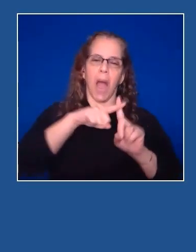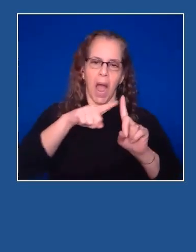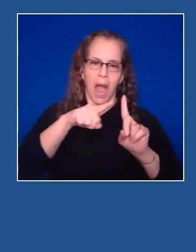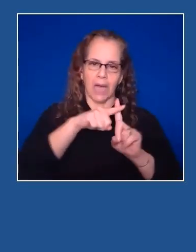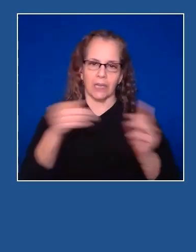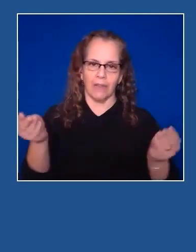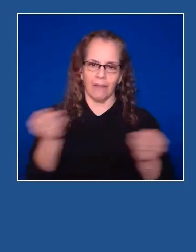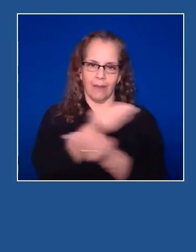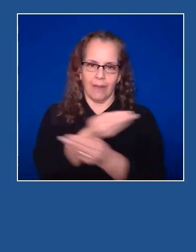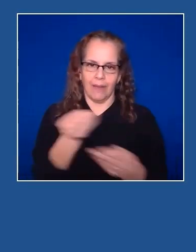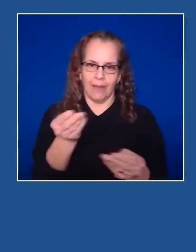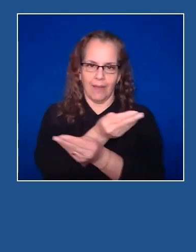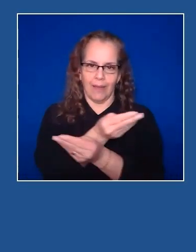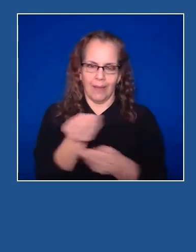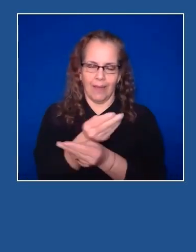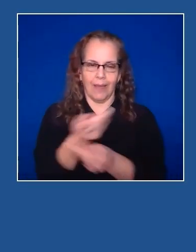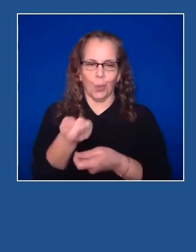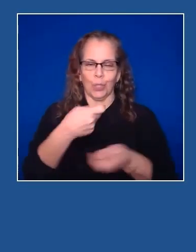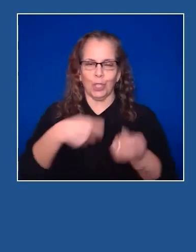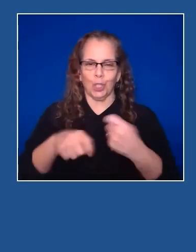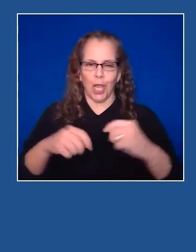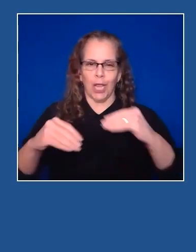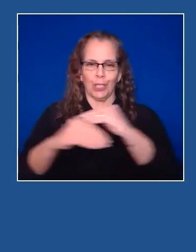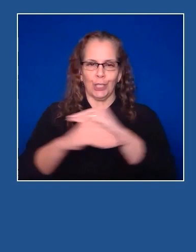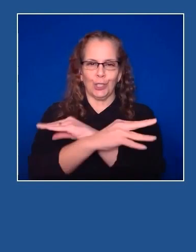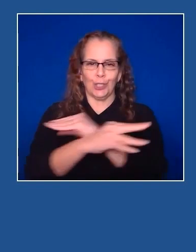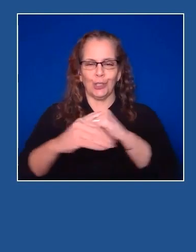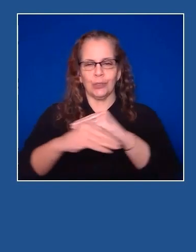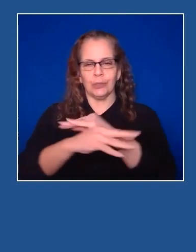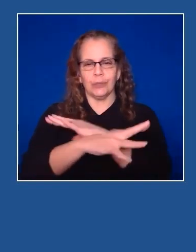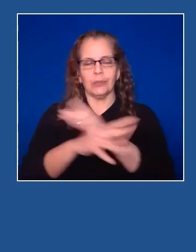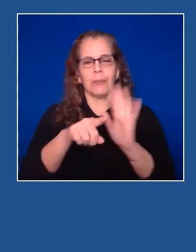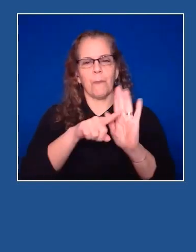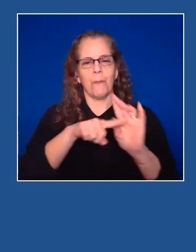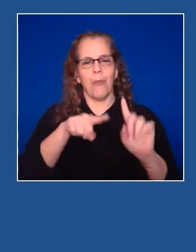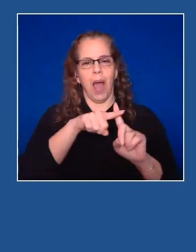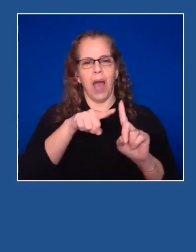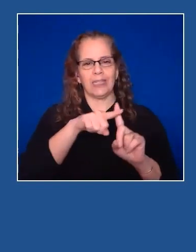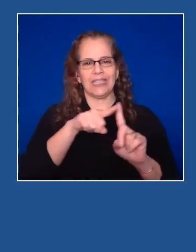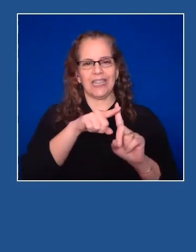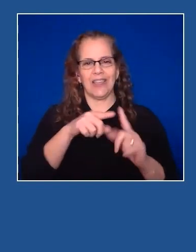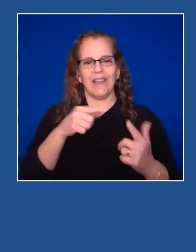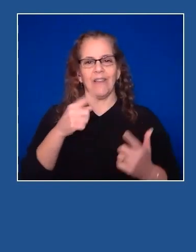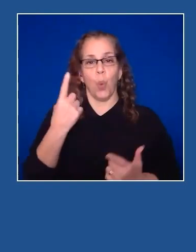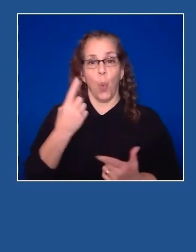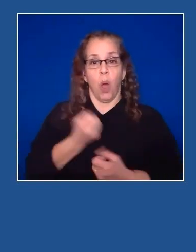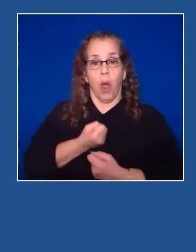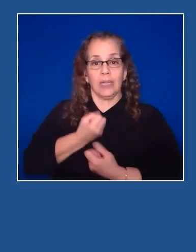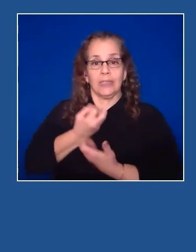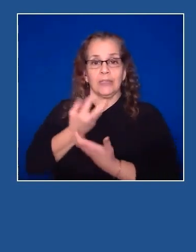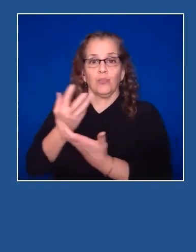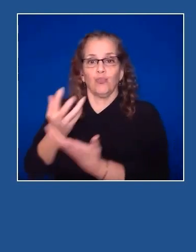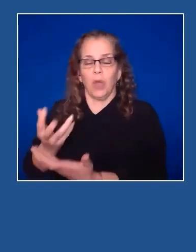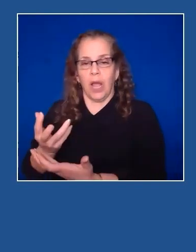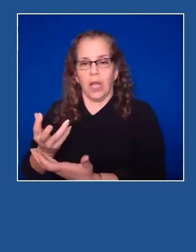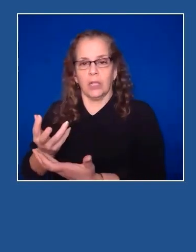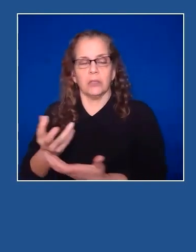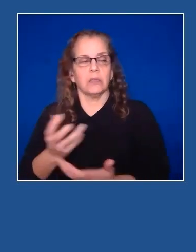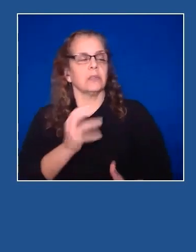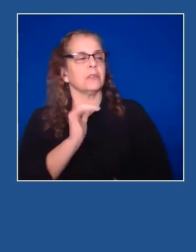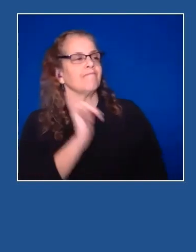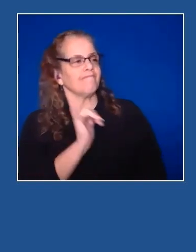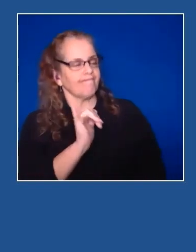it around. One person expresses accurately, the other person validates. Wow, now we have a completely